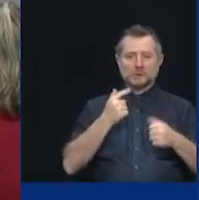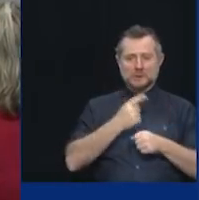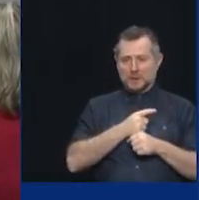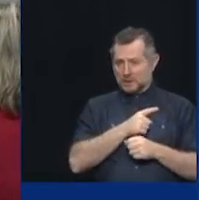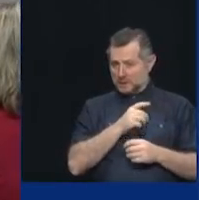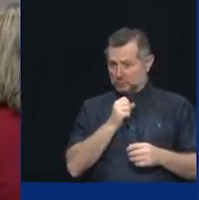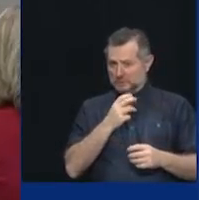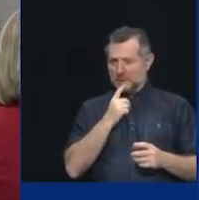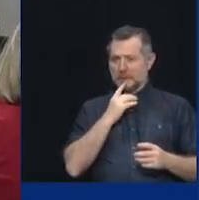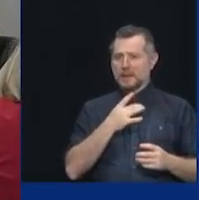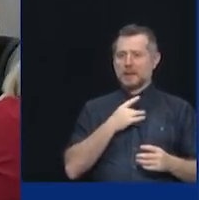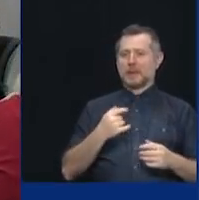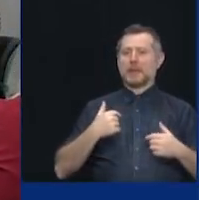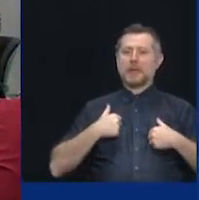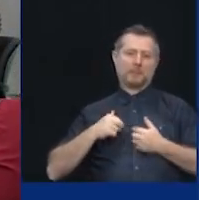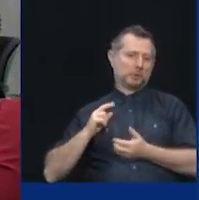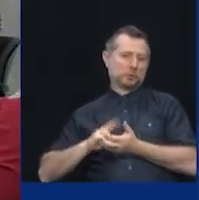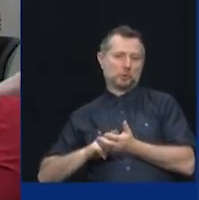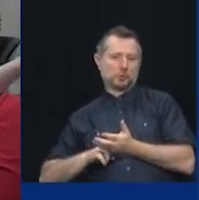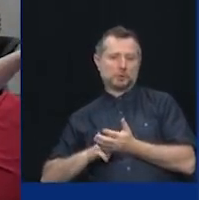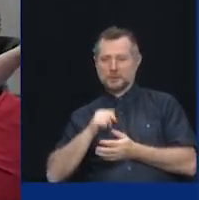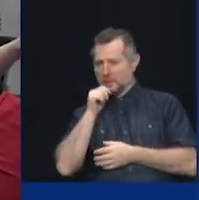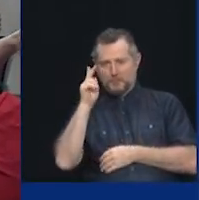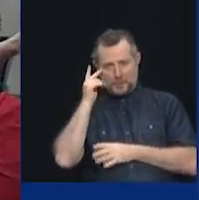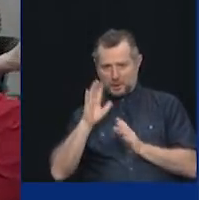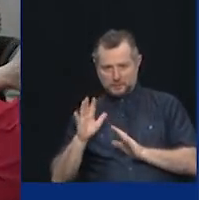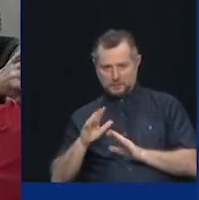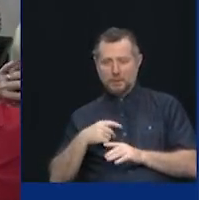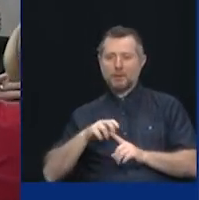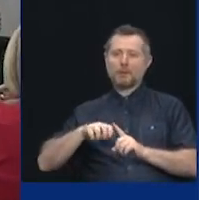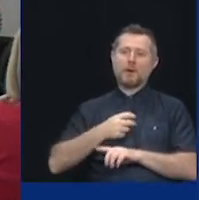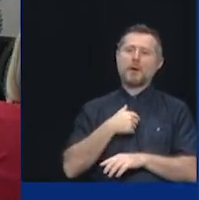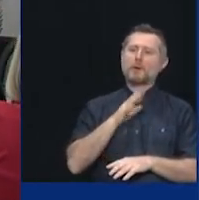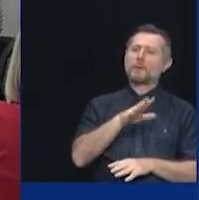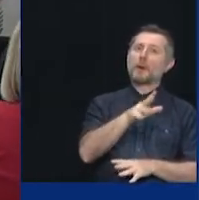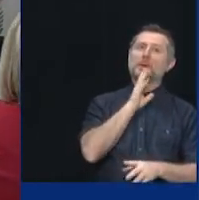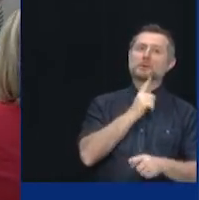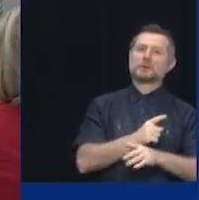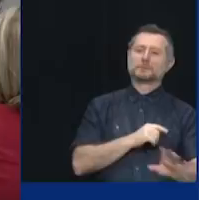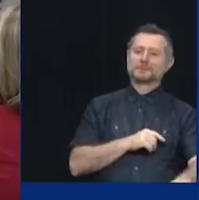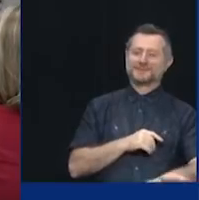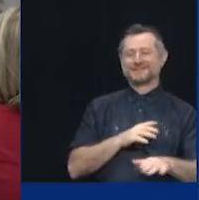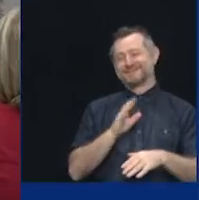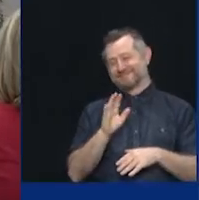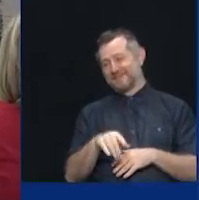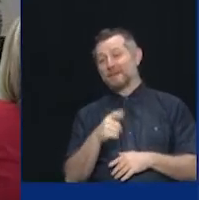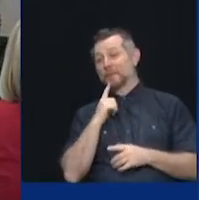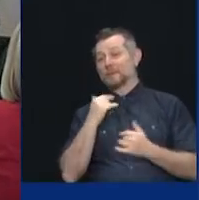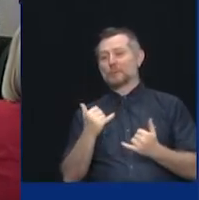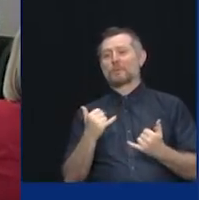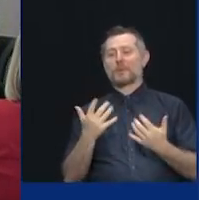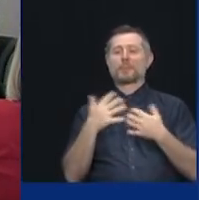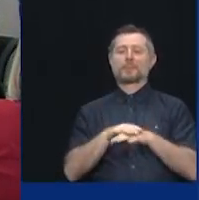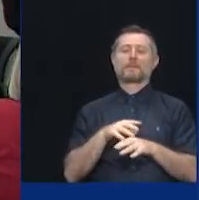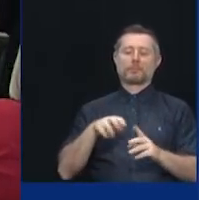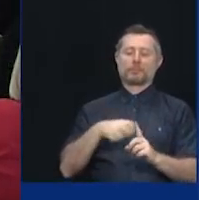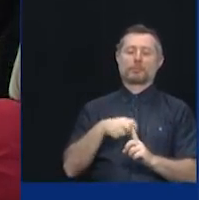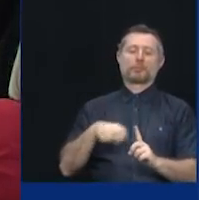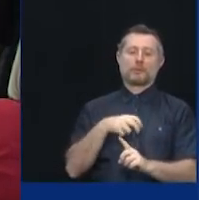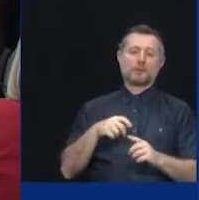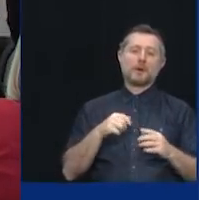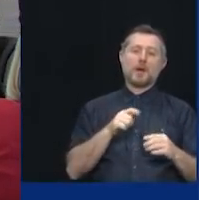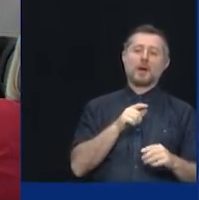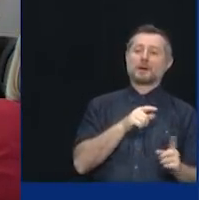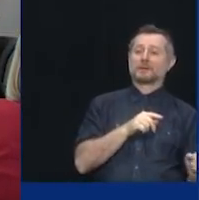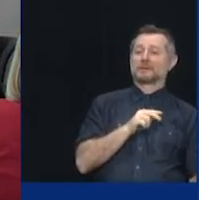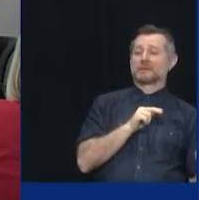rather than a politician. That's right. But today she put them both together. Nadine Williamson from